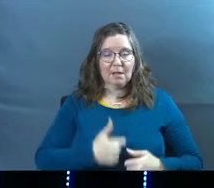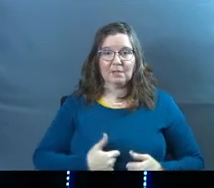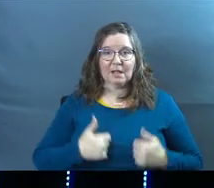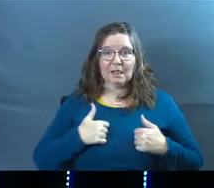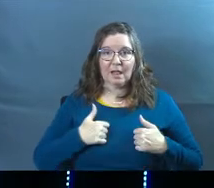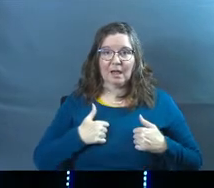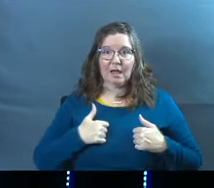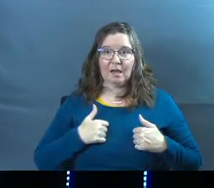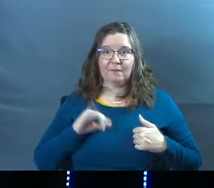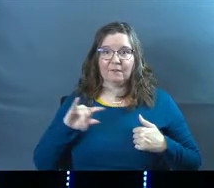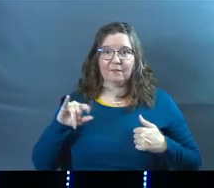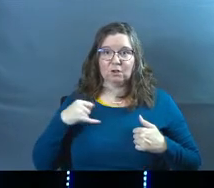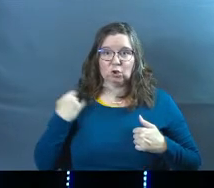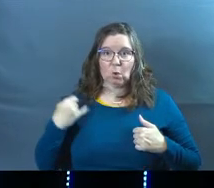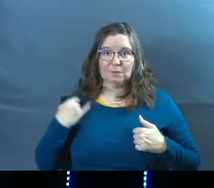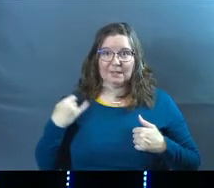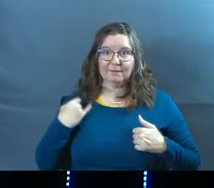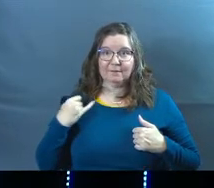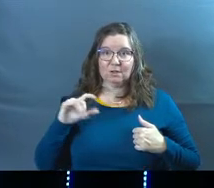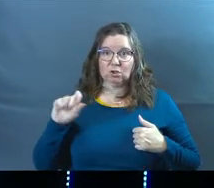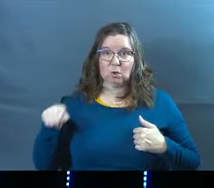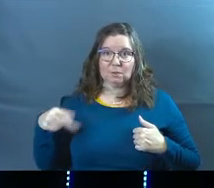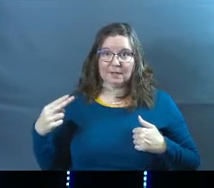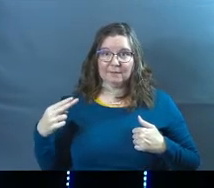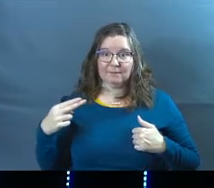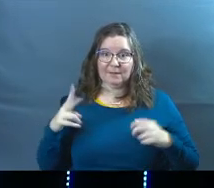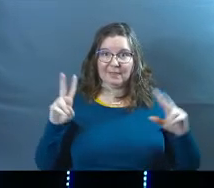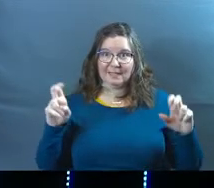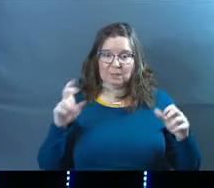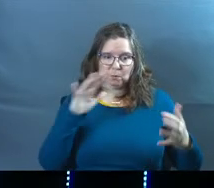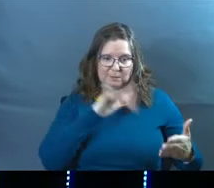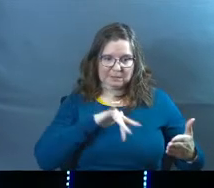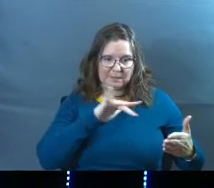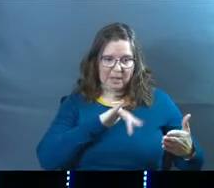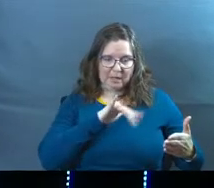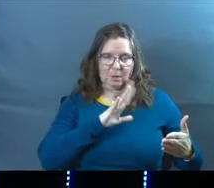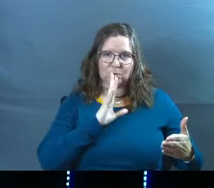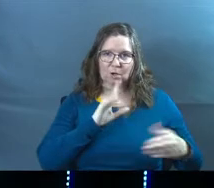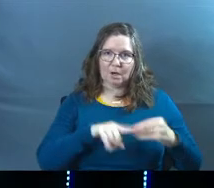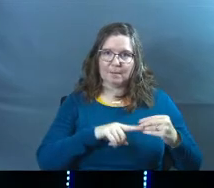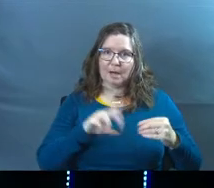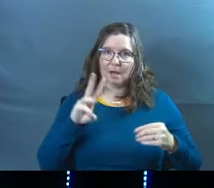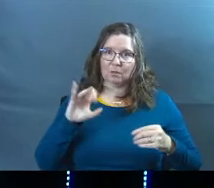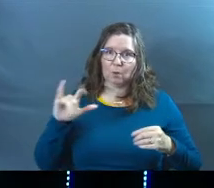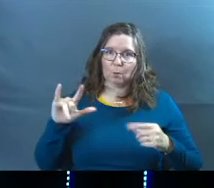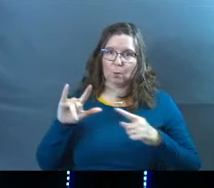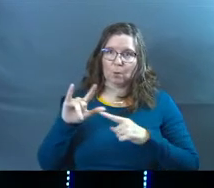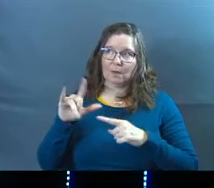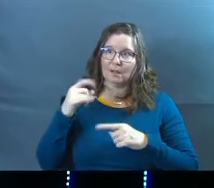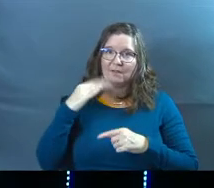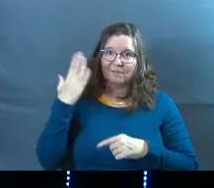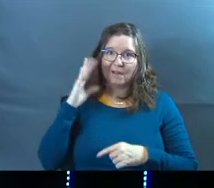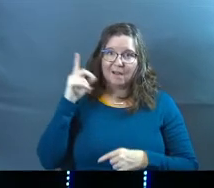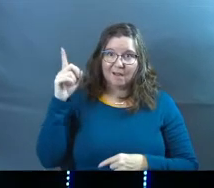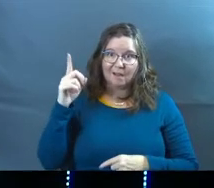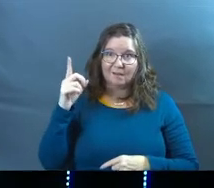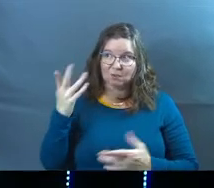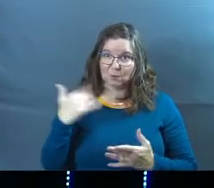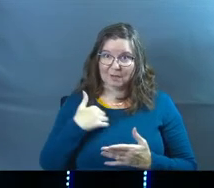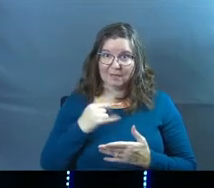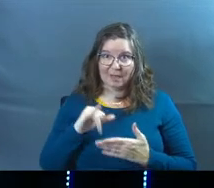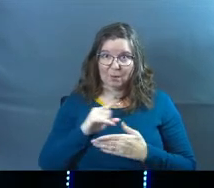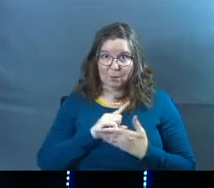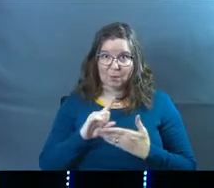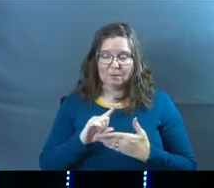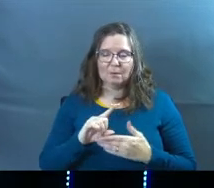of Joseph series. And we were talking a lot about the will of God. Were you guys there the week we talked about the will of God?